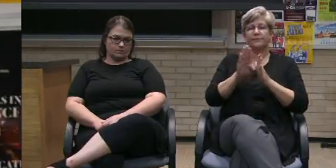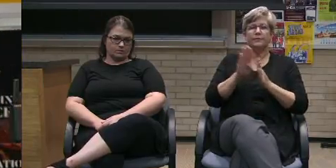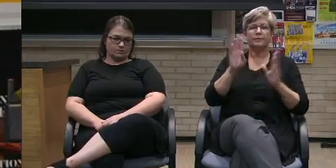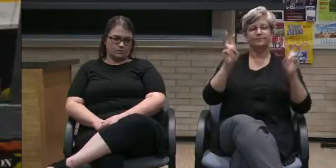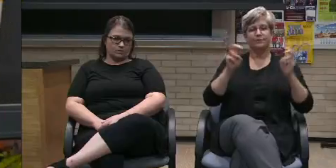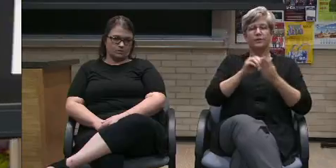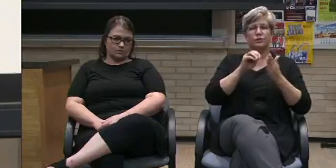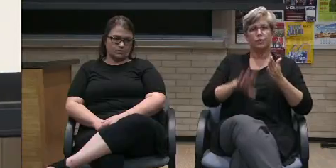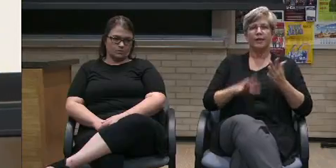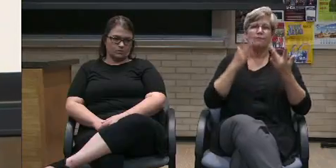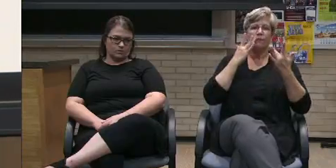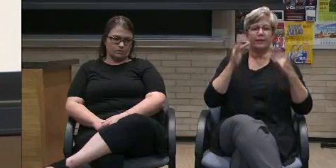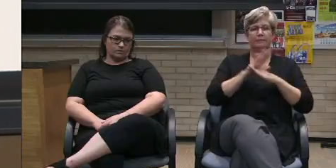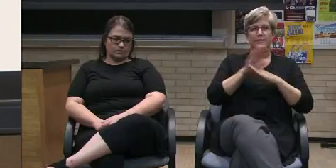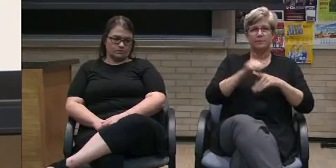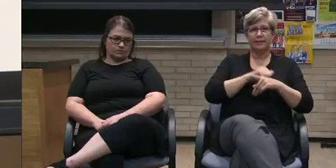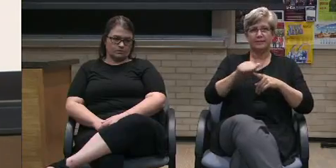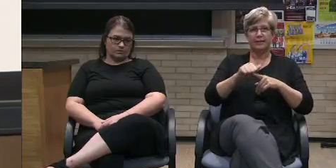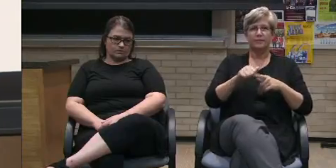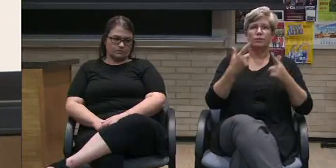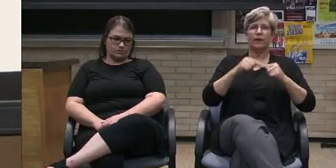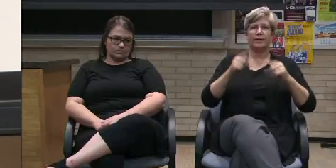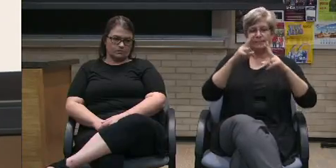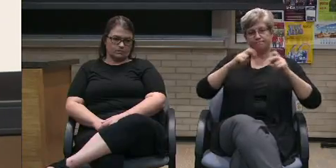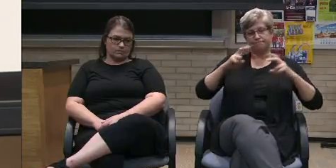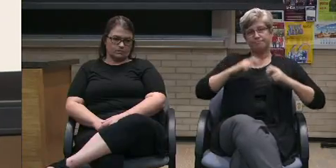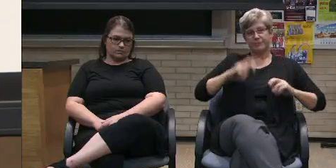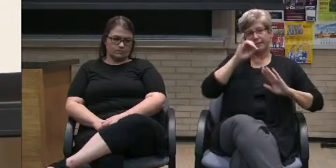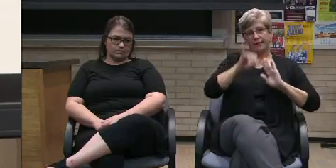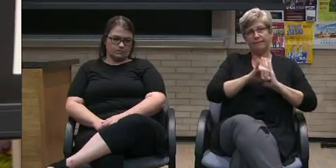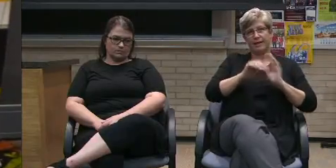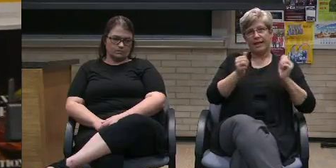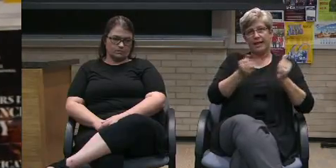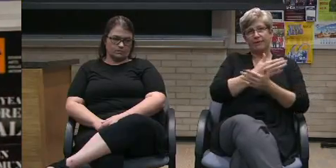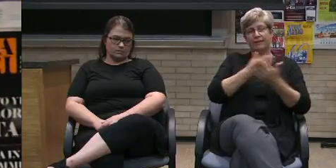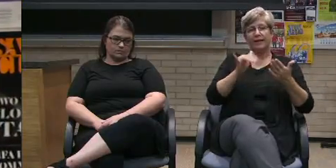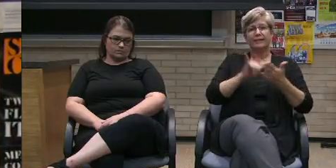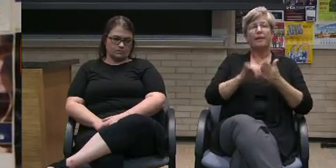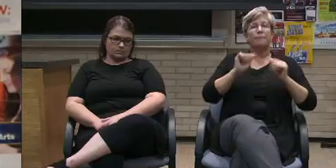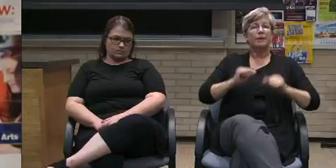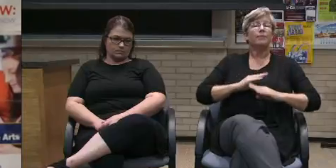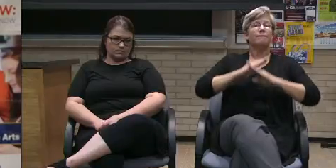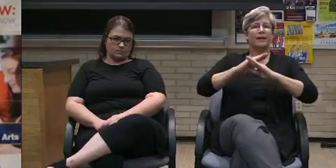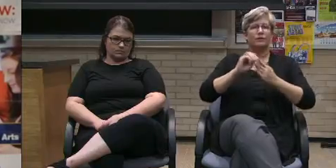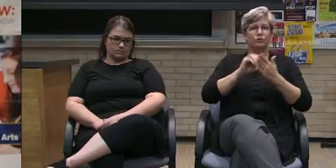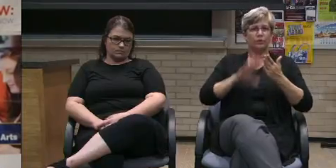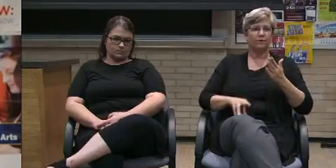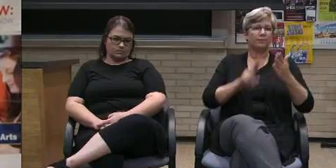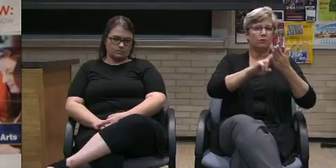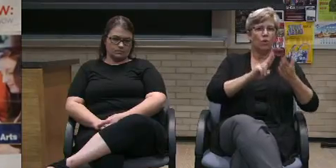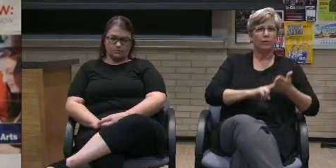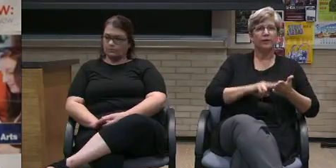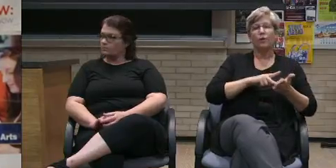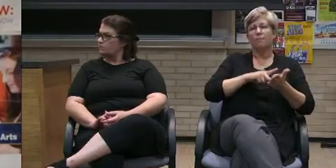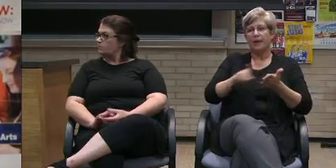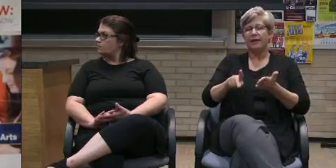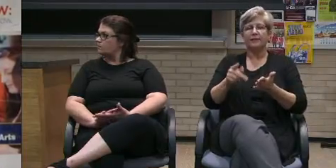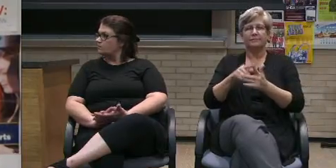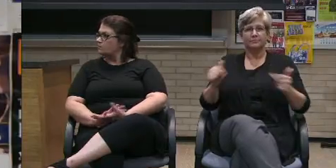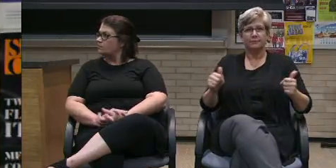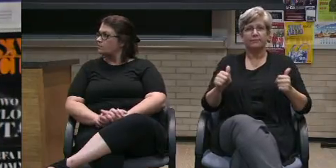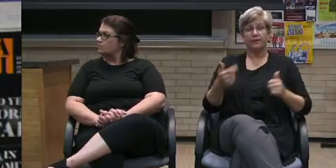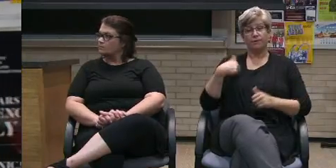of those things that can make it difficult or unpleasant for a student to get enrolled, pay their bill, and so forth. For us, with 41%